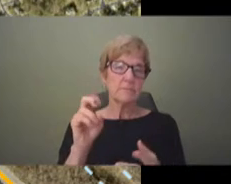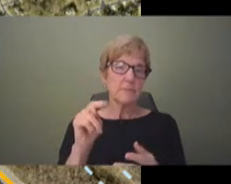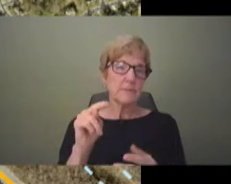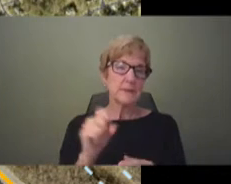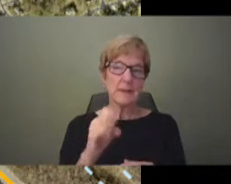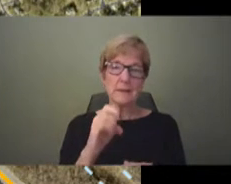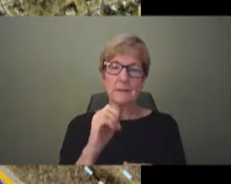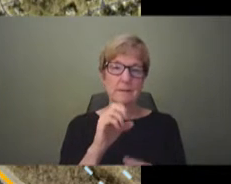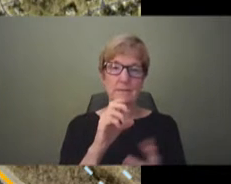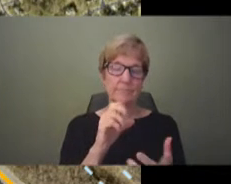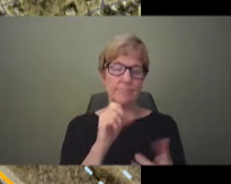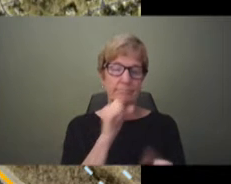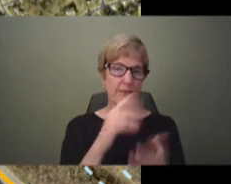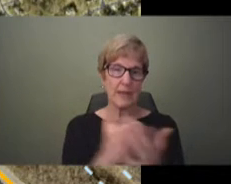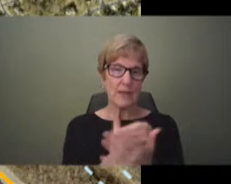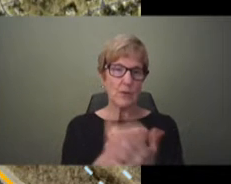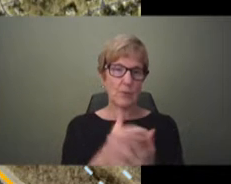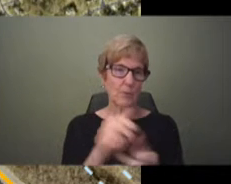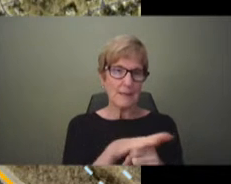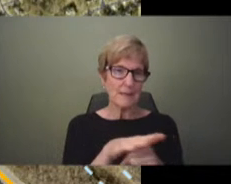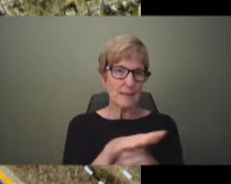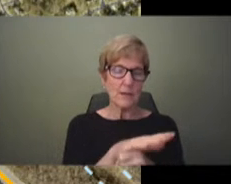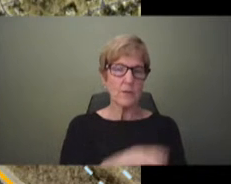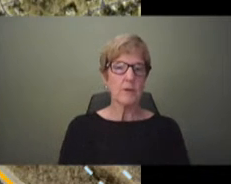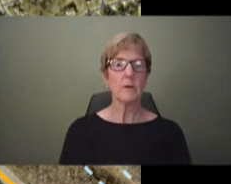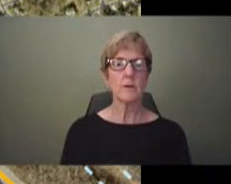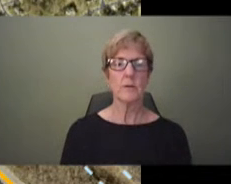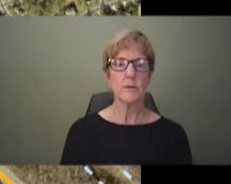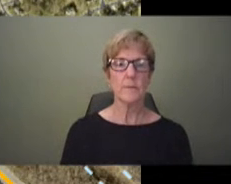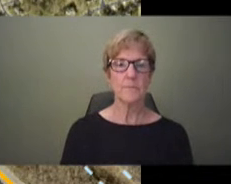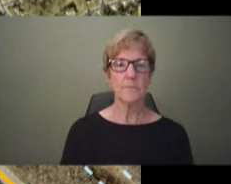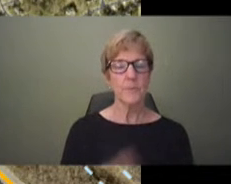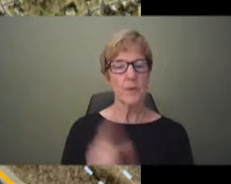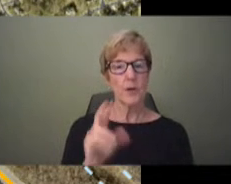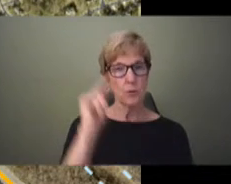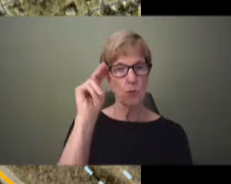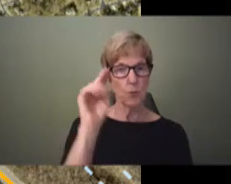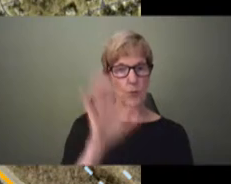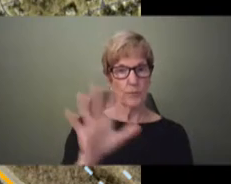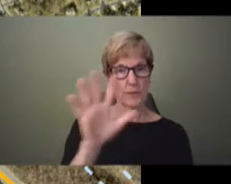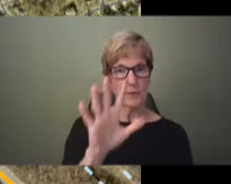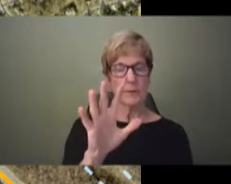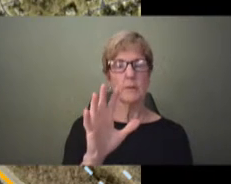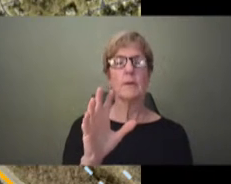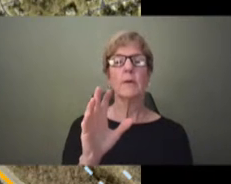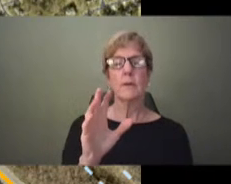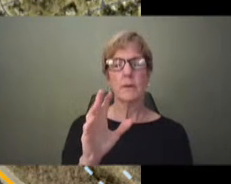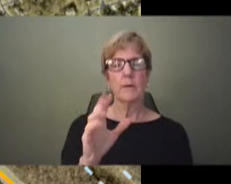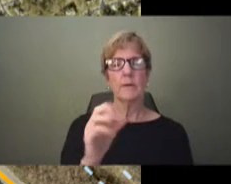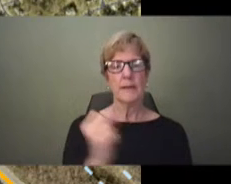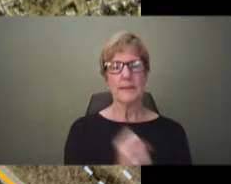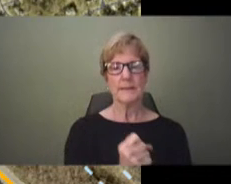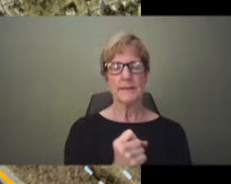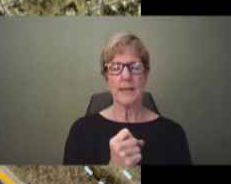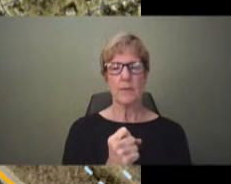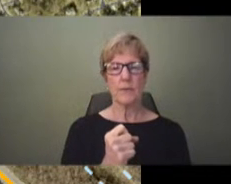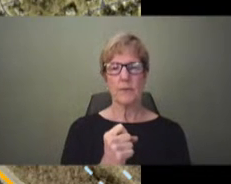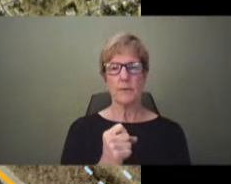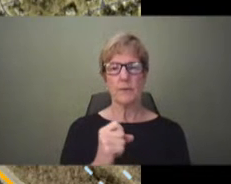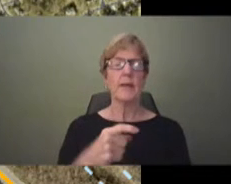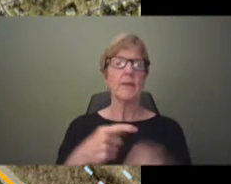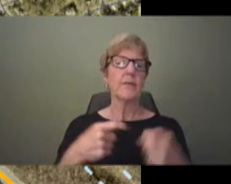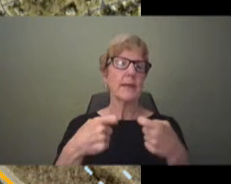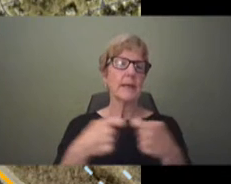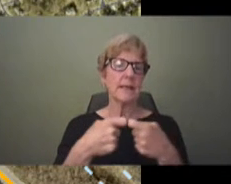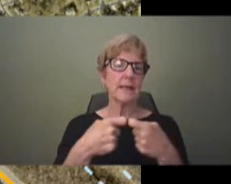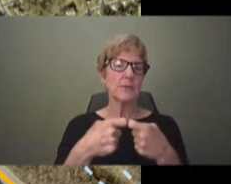area um and you look to the north you can see some MX owning to the South immediately across that electrical easement